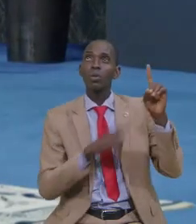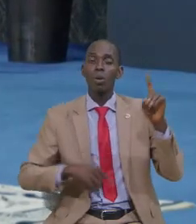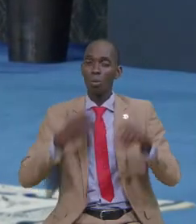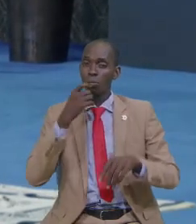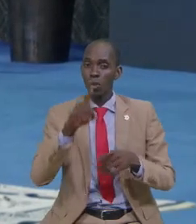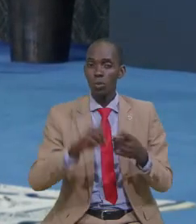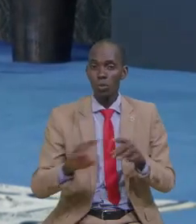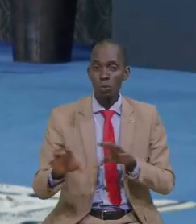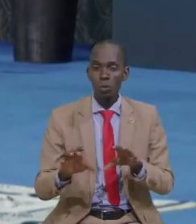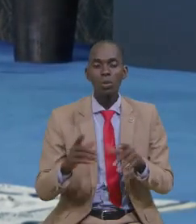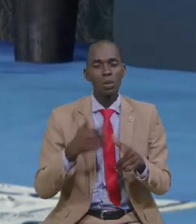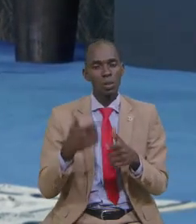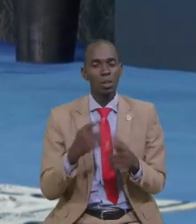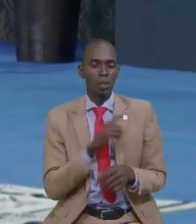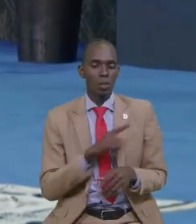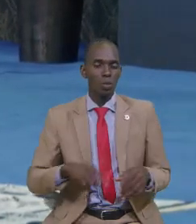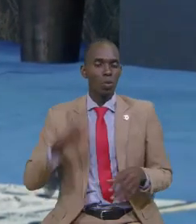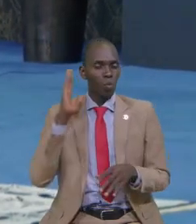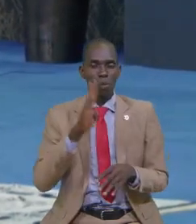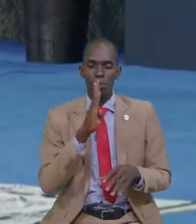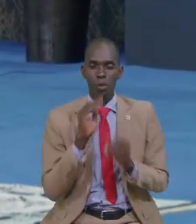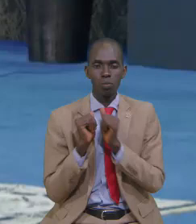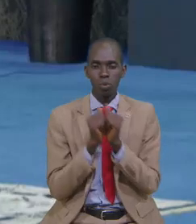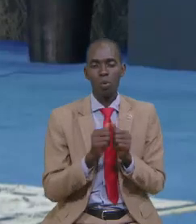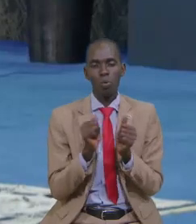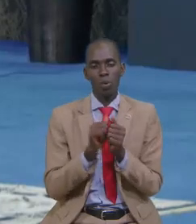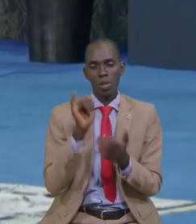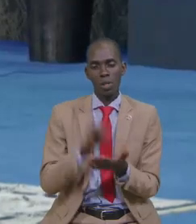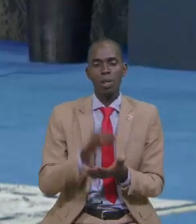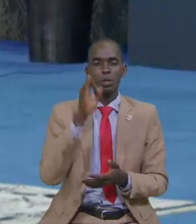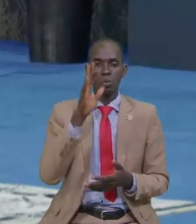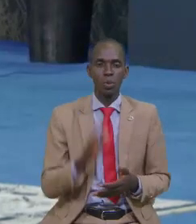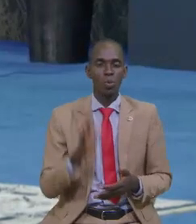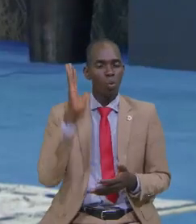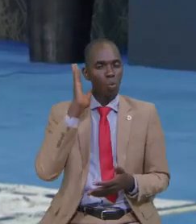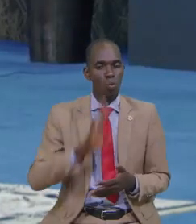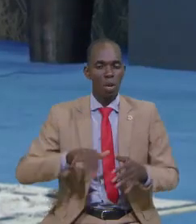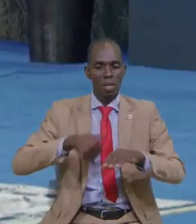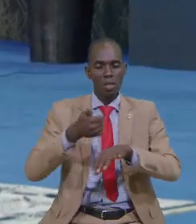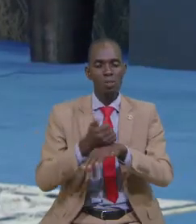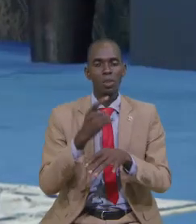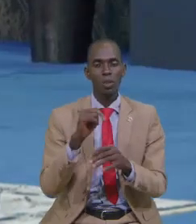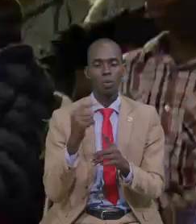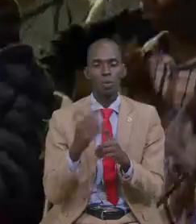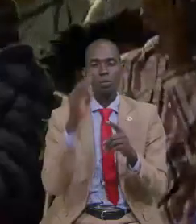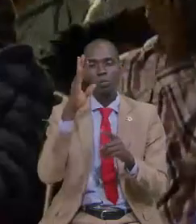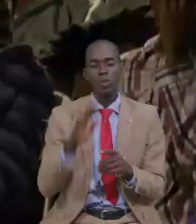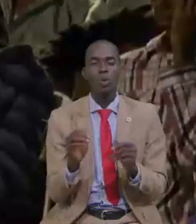will be walking with the preacher, will be confirming the word, with signs